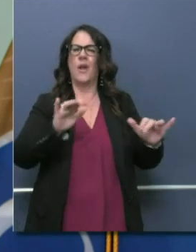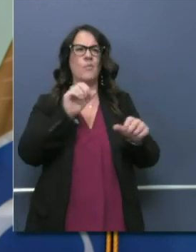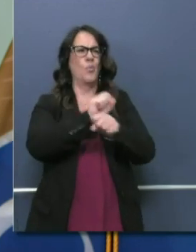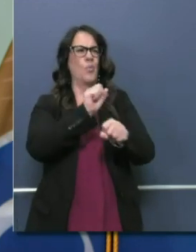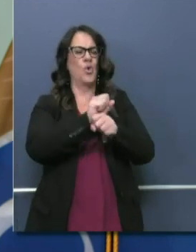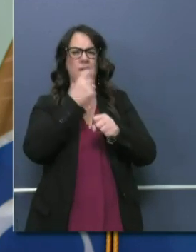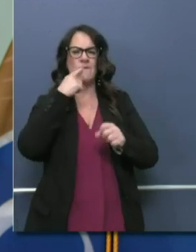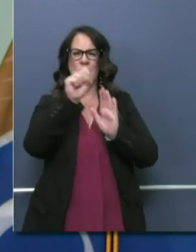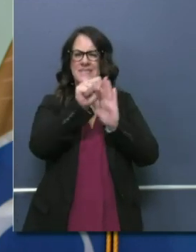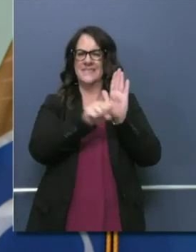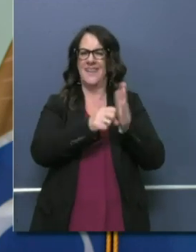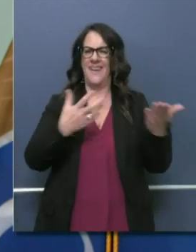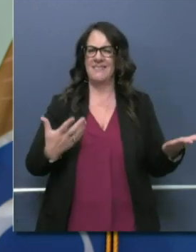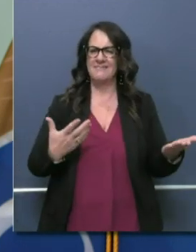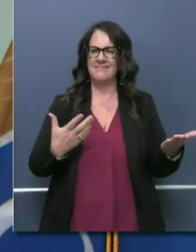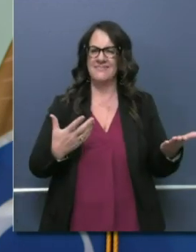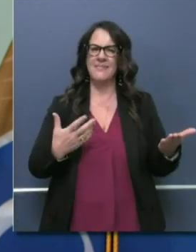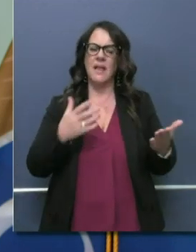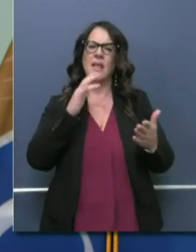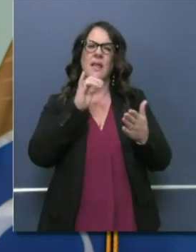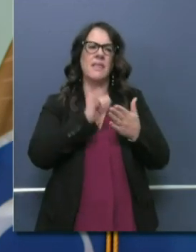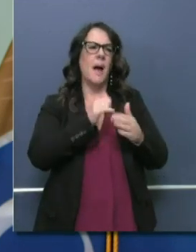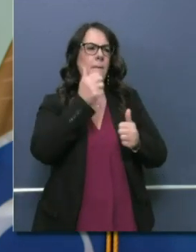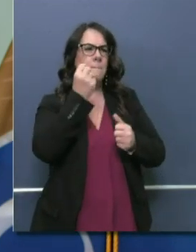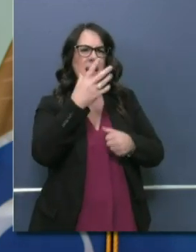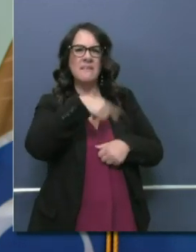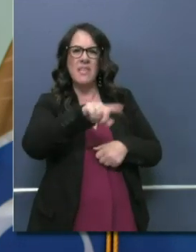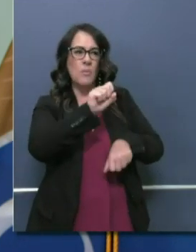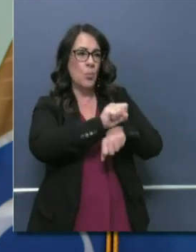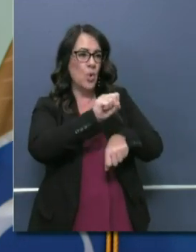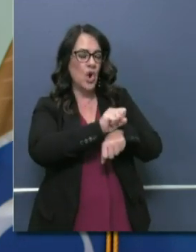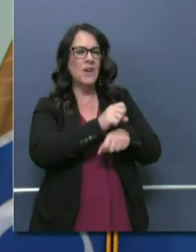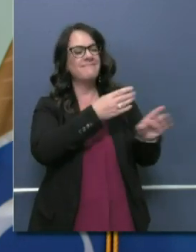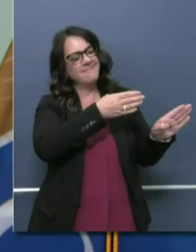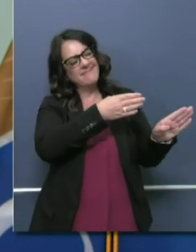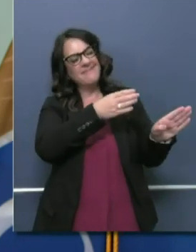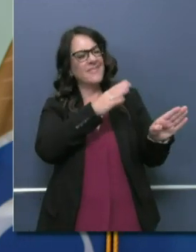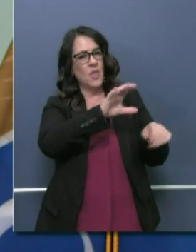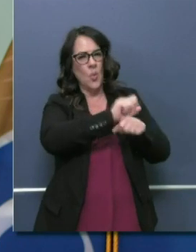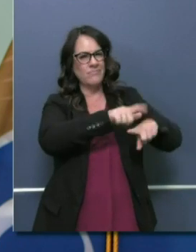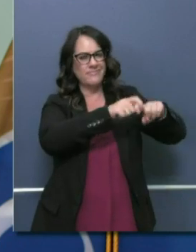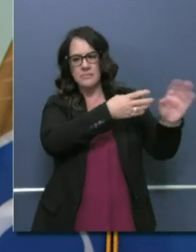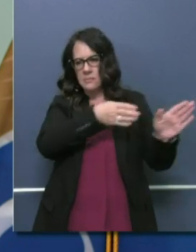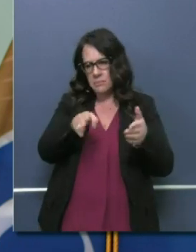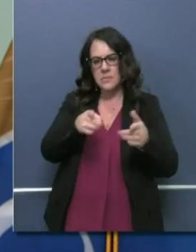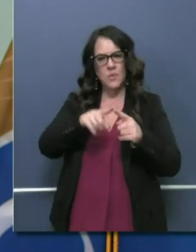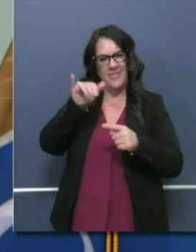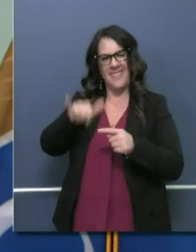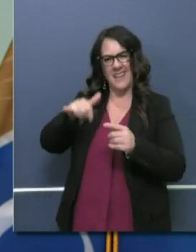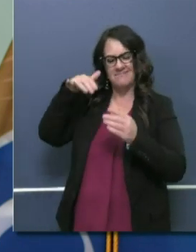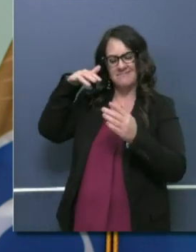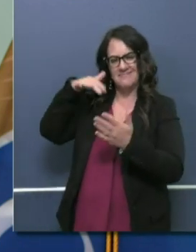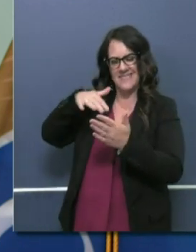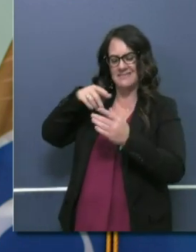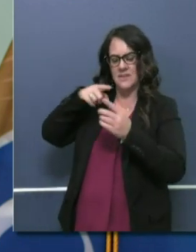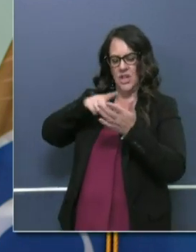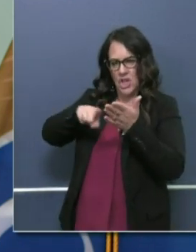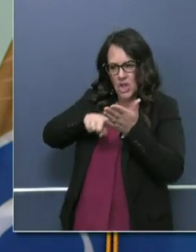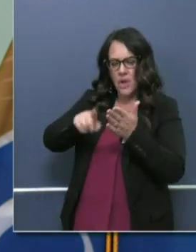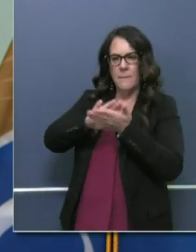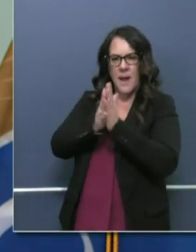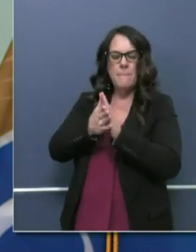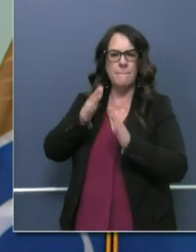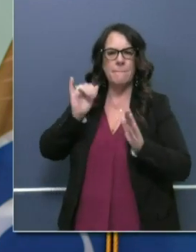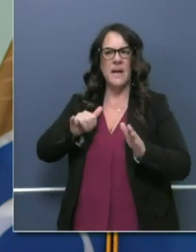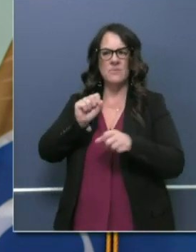existing paid state employees that can be redeployed at the state level. Cal HR, our human